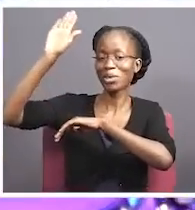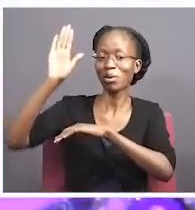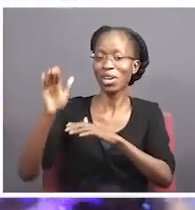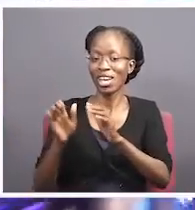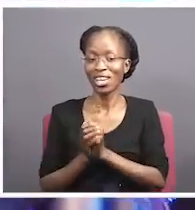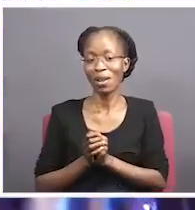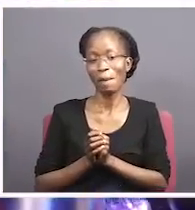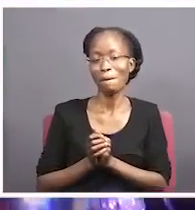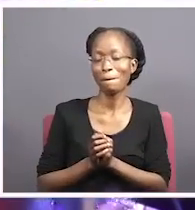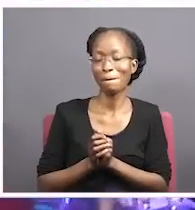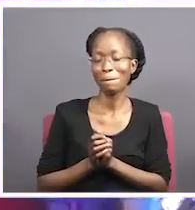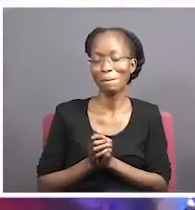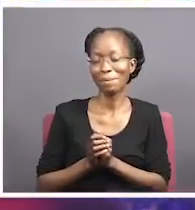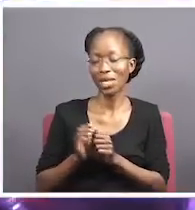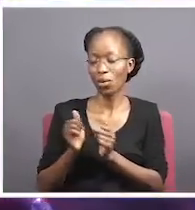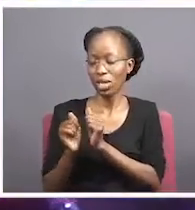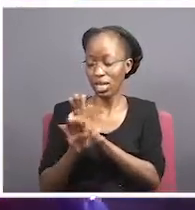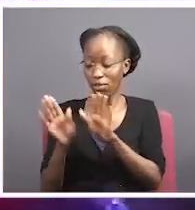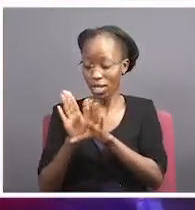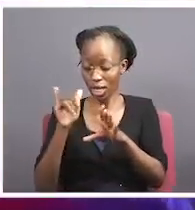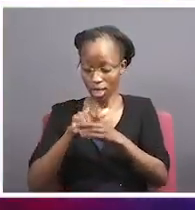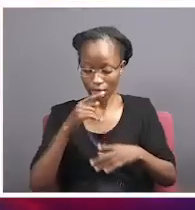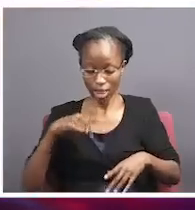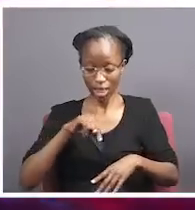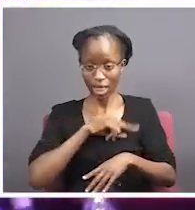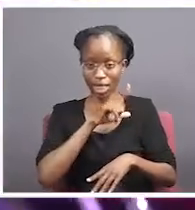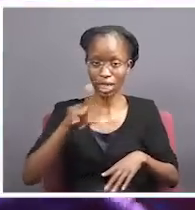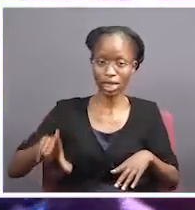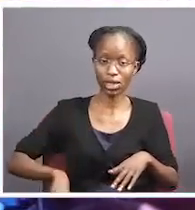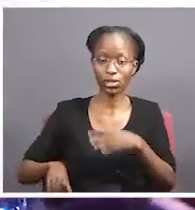you with everything that is within us, O Lord.